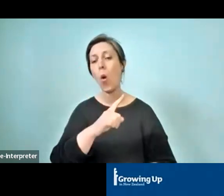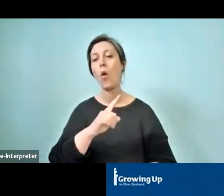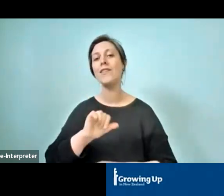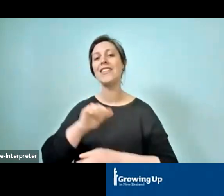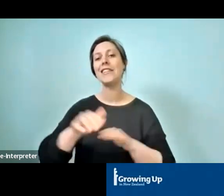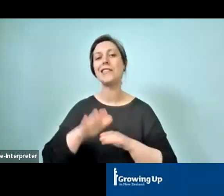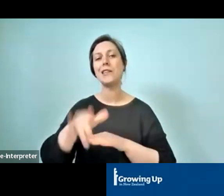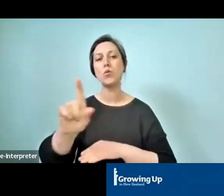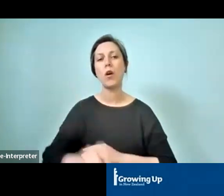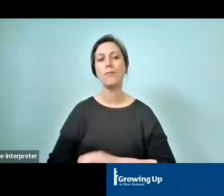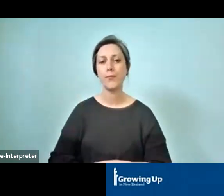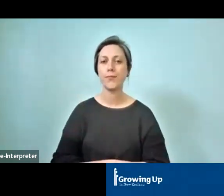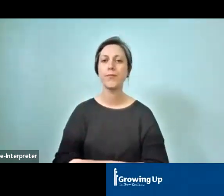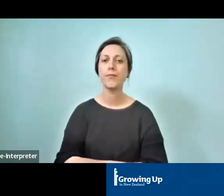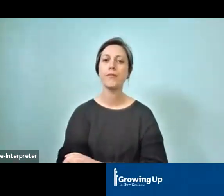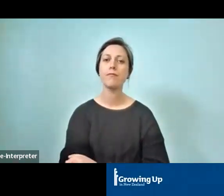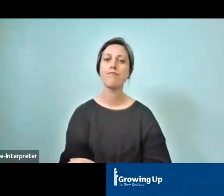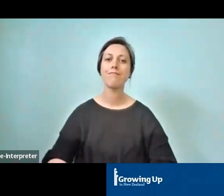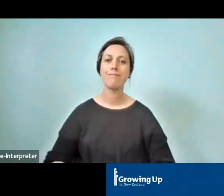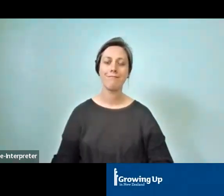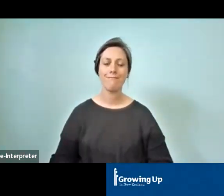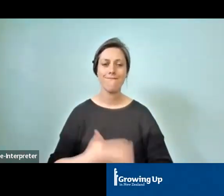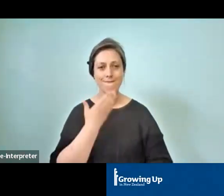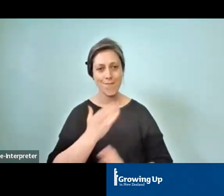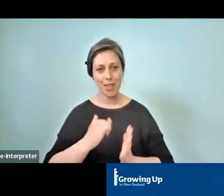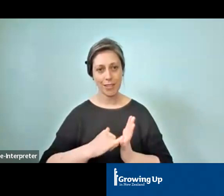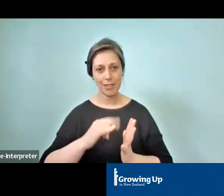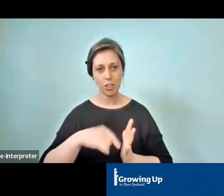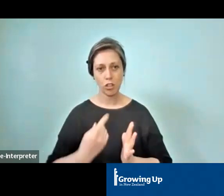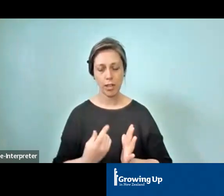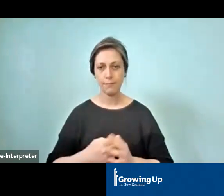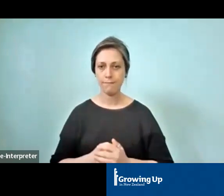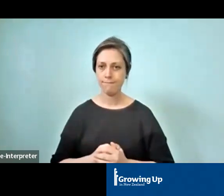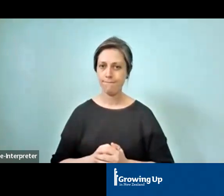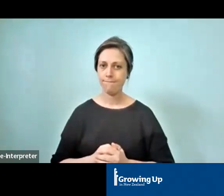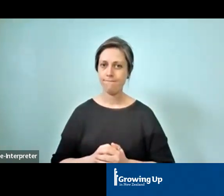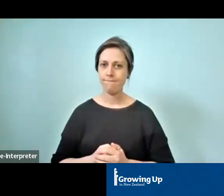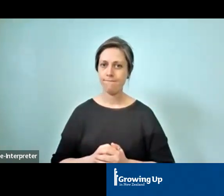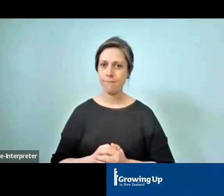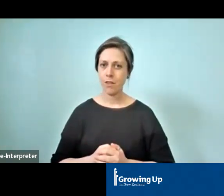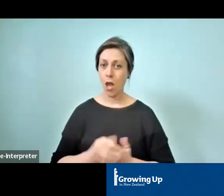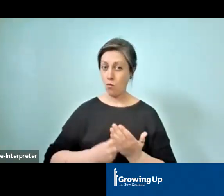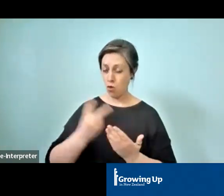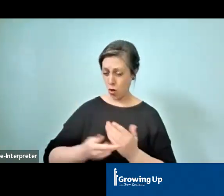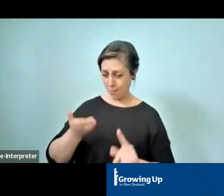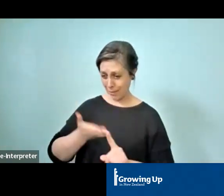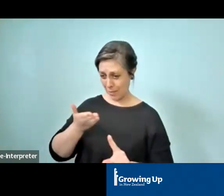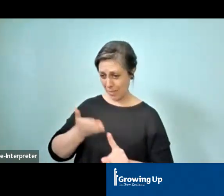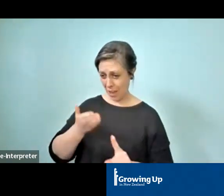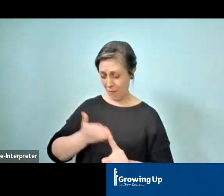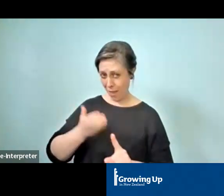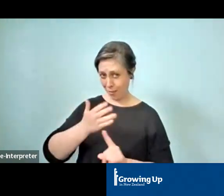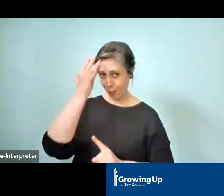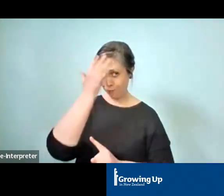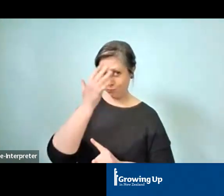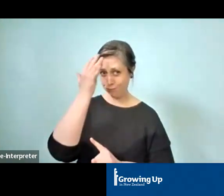next. Sure, Sarah Jane. I don't have any programs specifically off the top of my